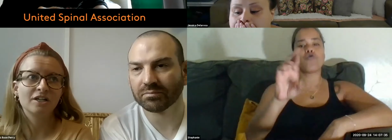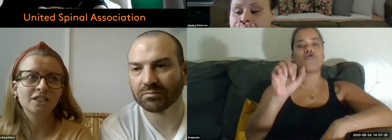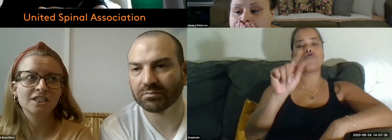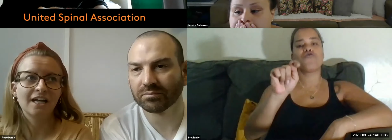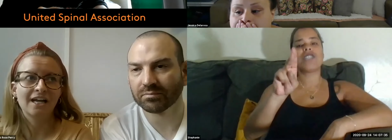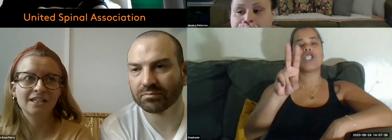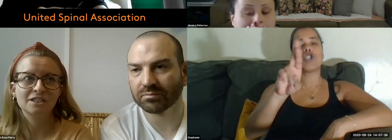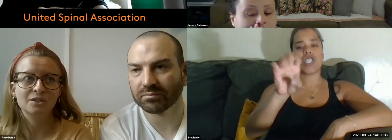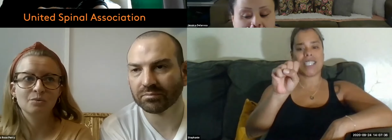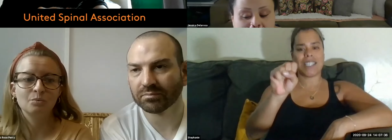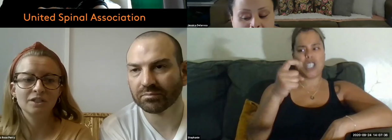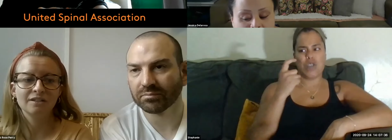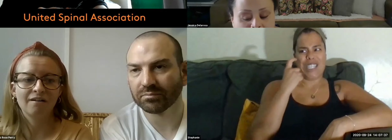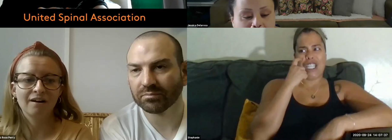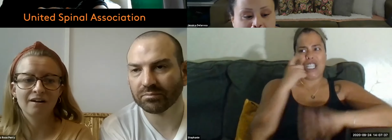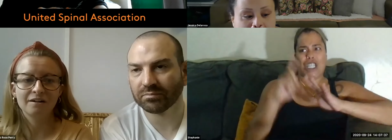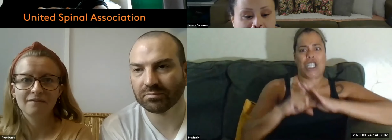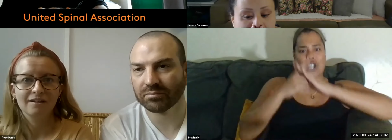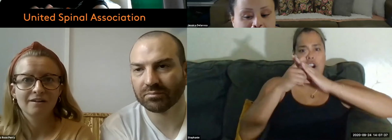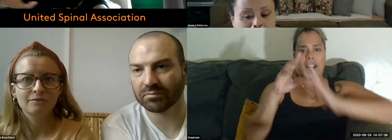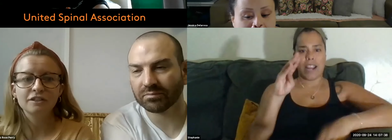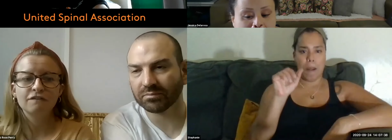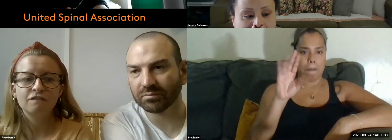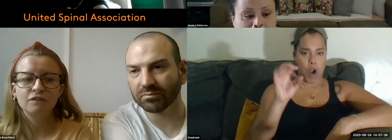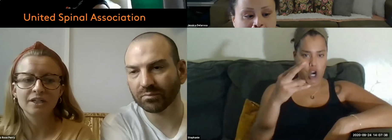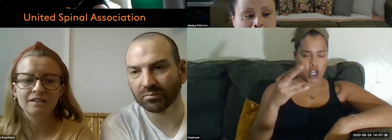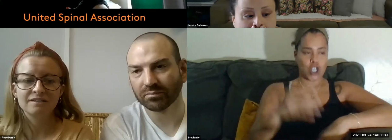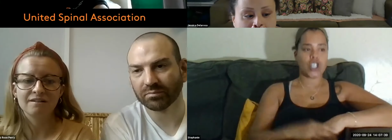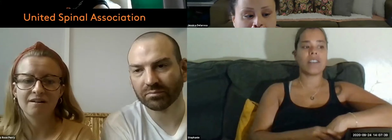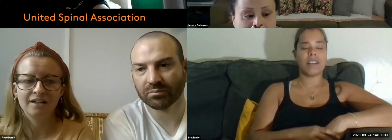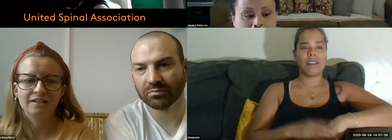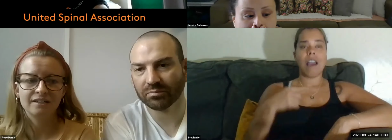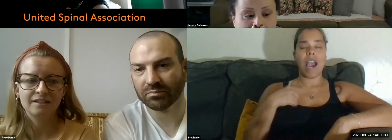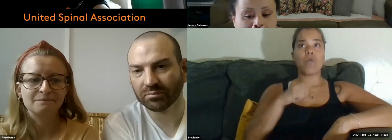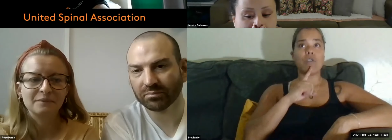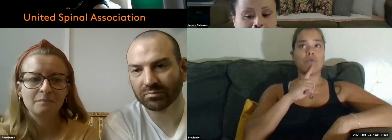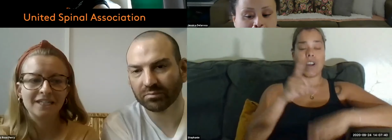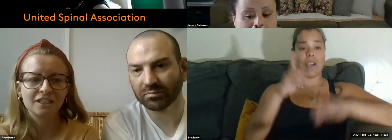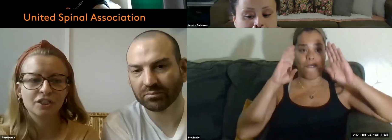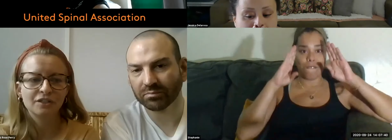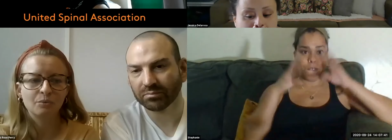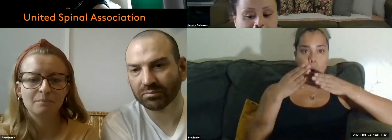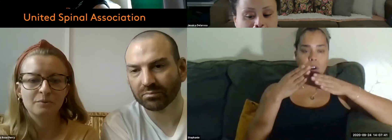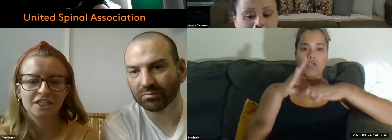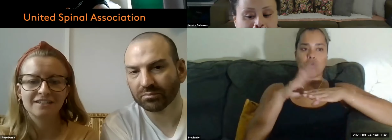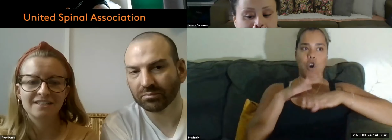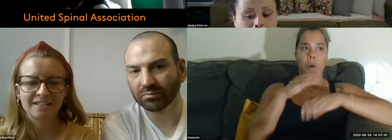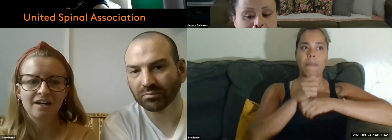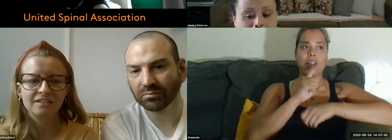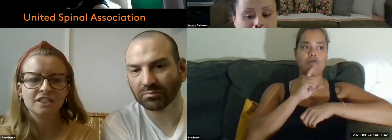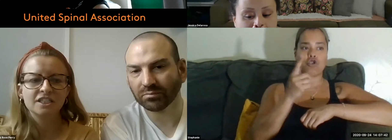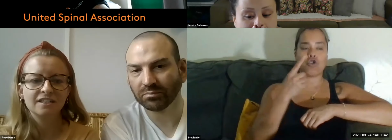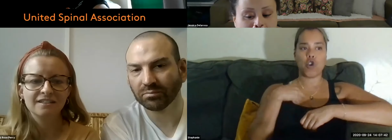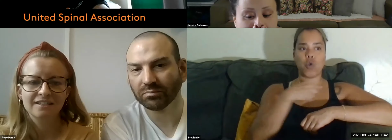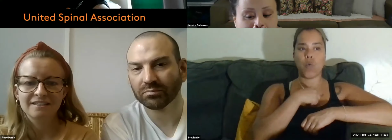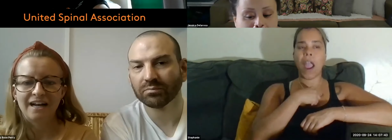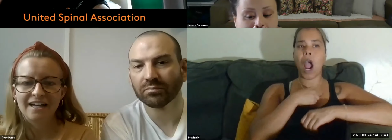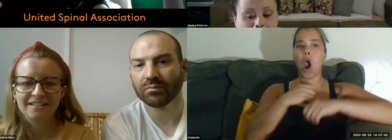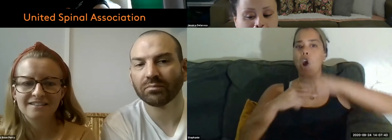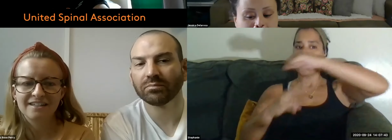in March, and we are really focused on making sure that we're bridging